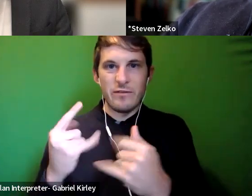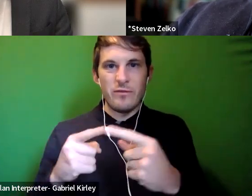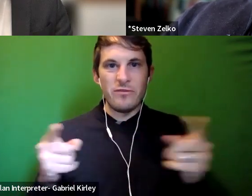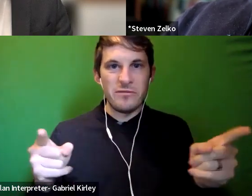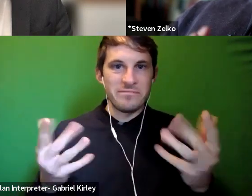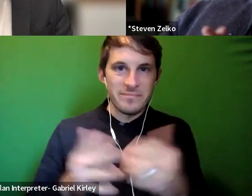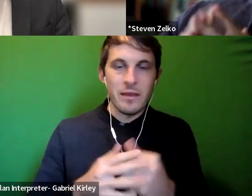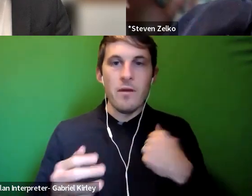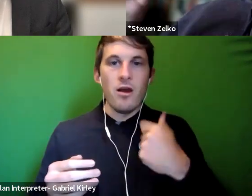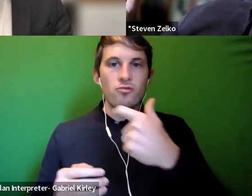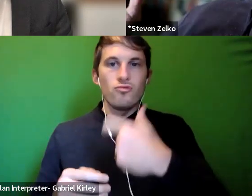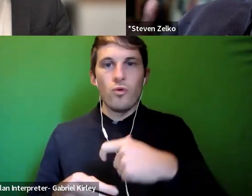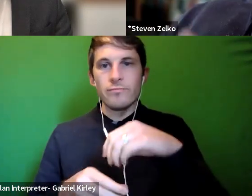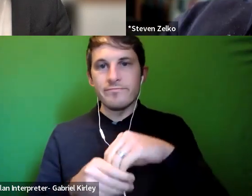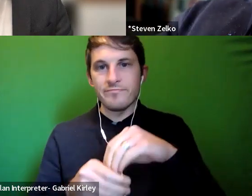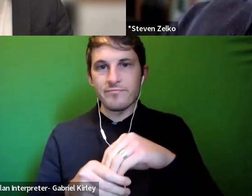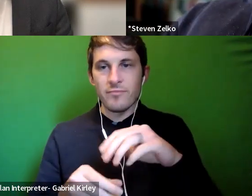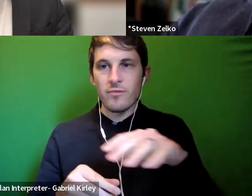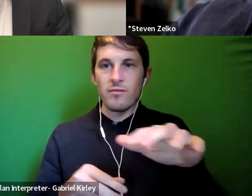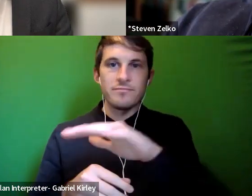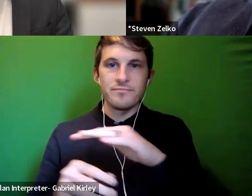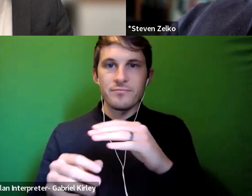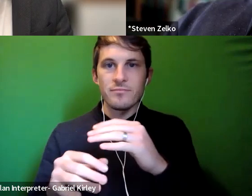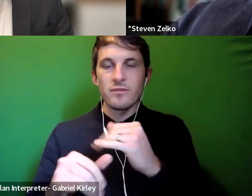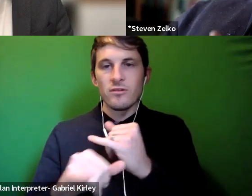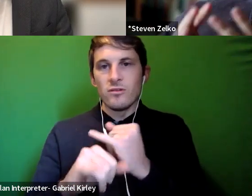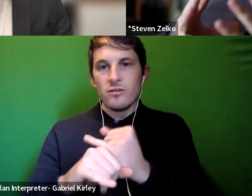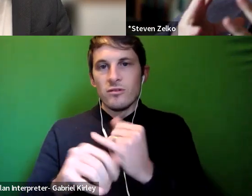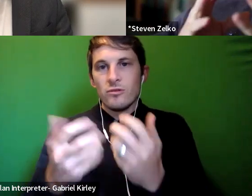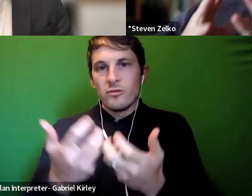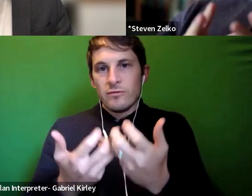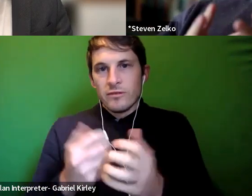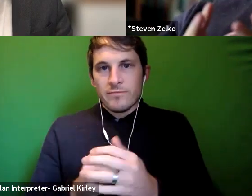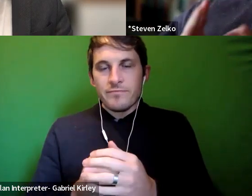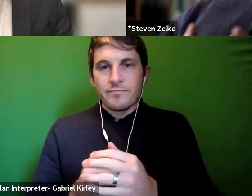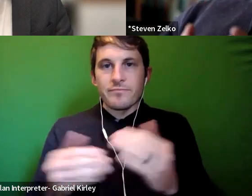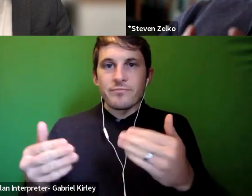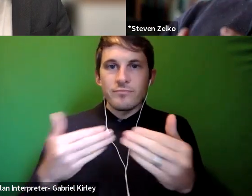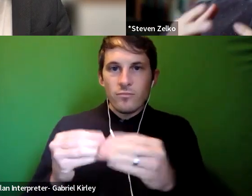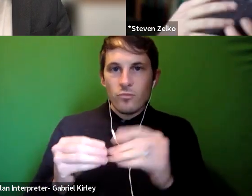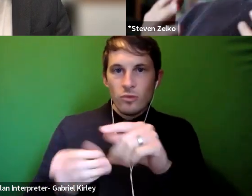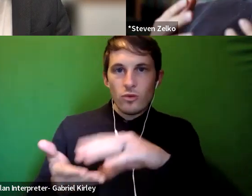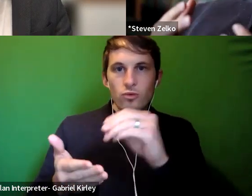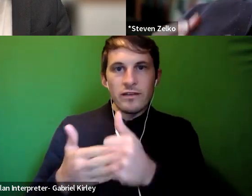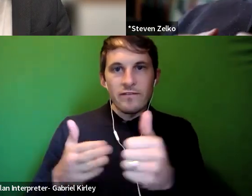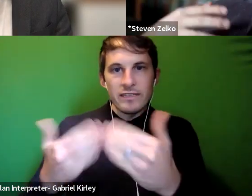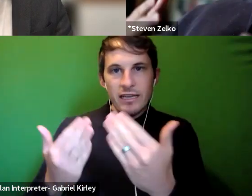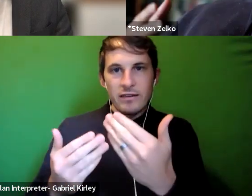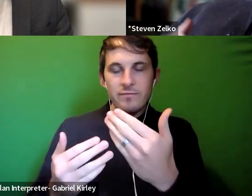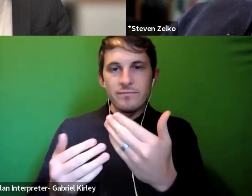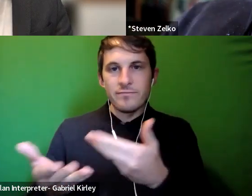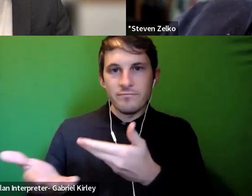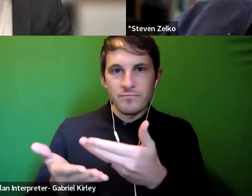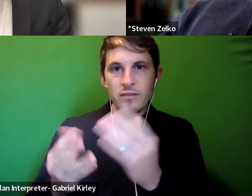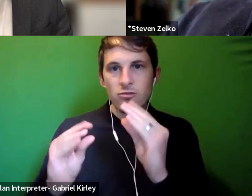role extends throughout the institution. It goes from dealing with students on a day-to-day basis, face-to-face sort of stuff,